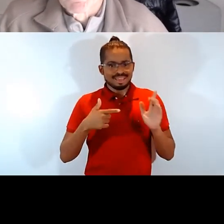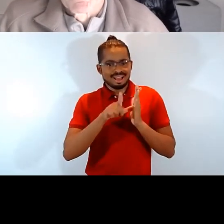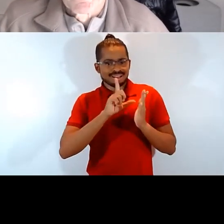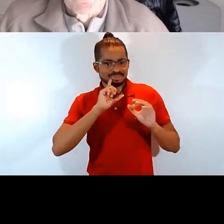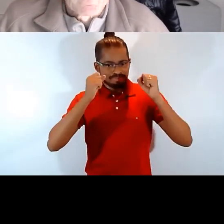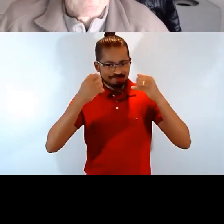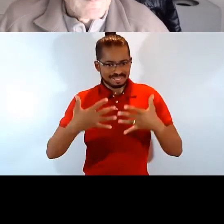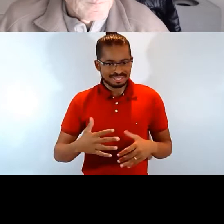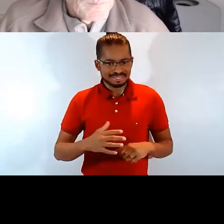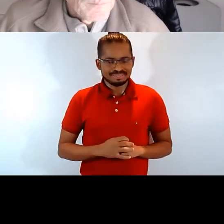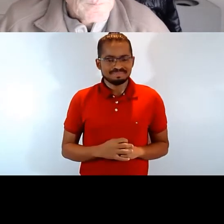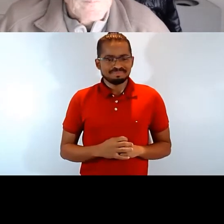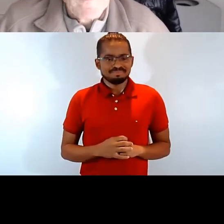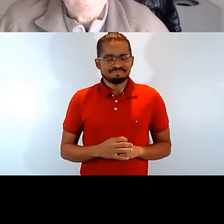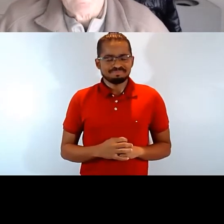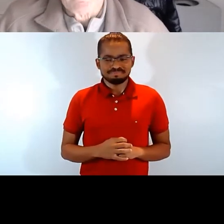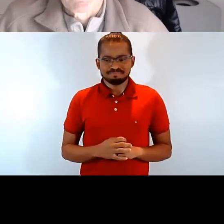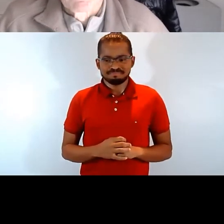please.